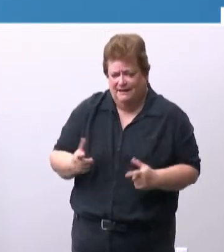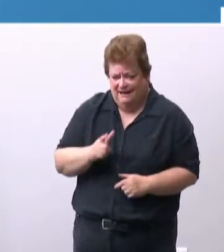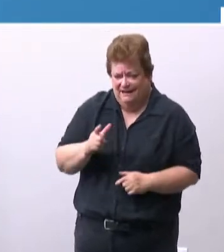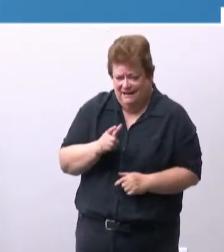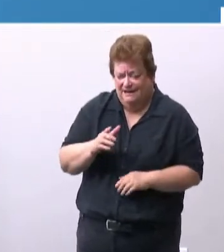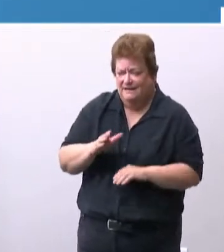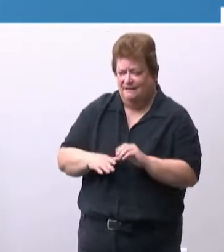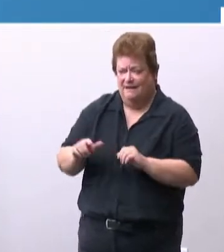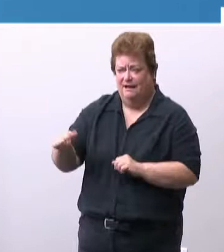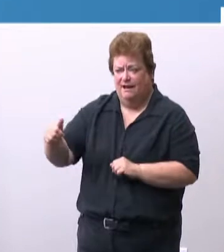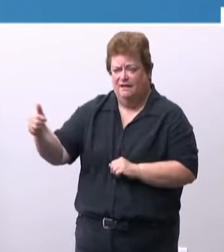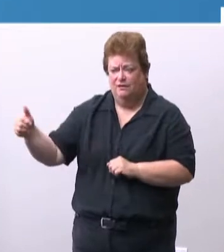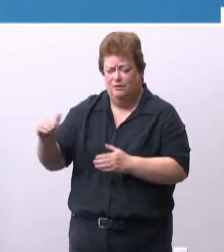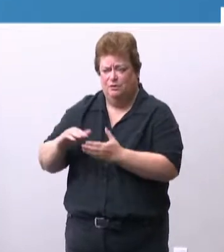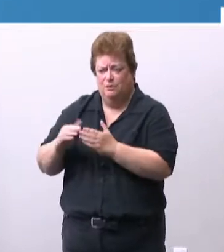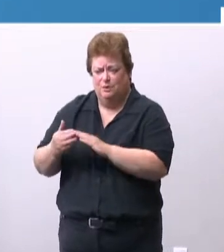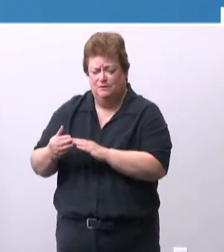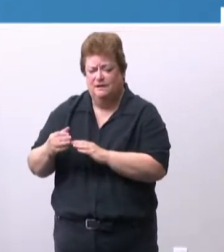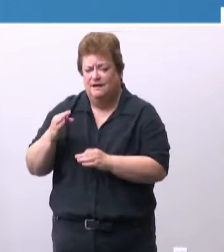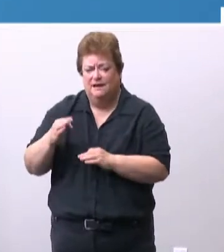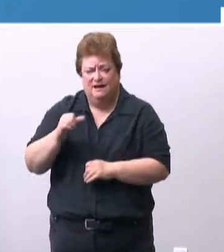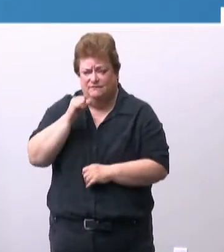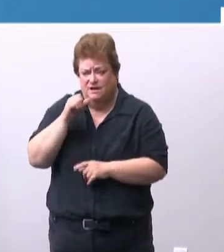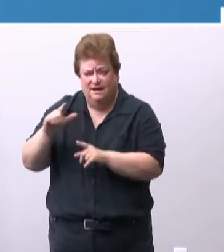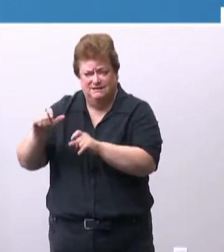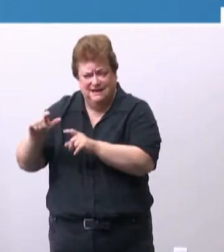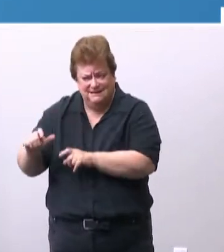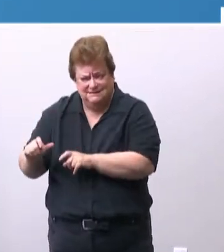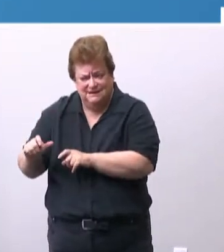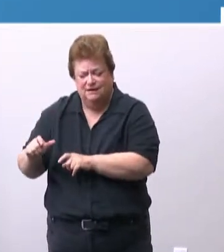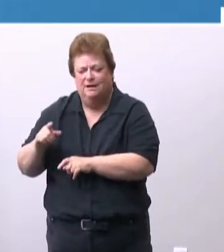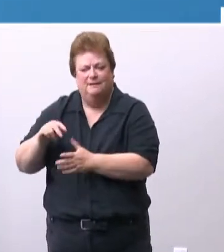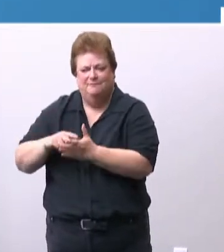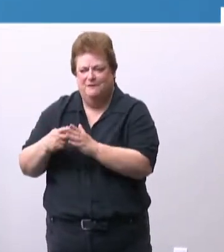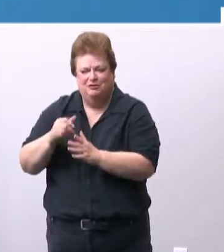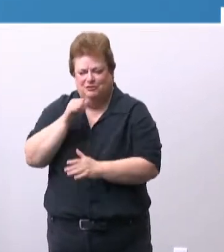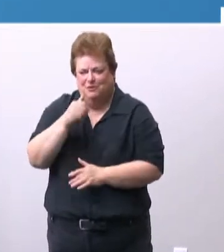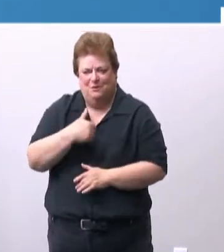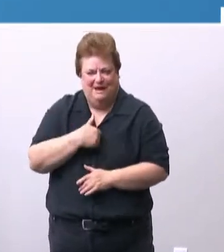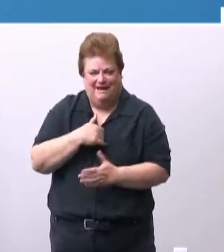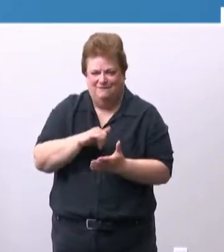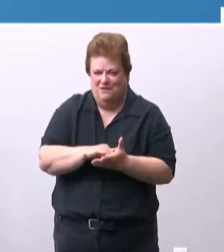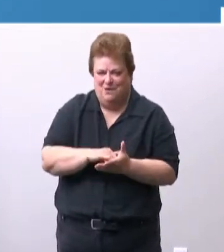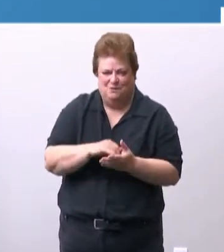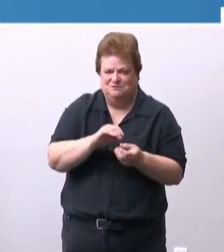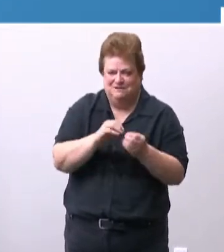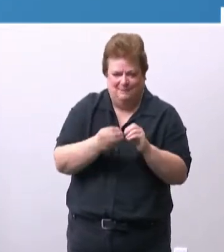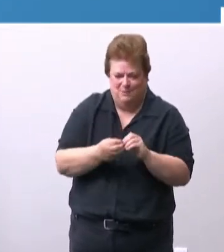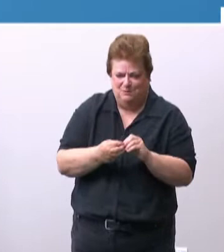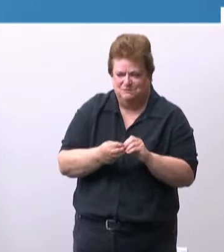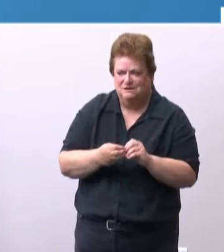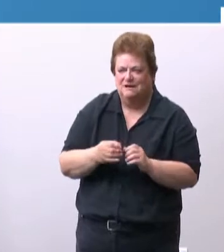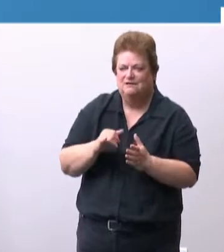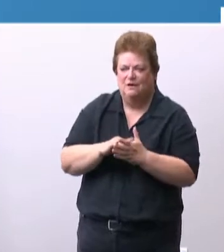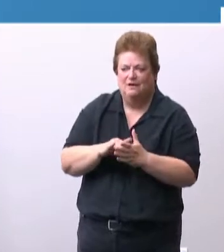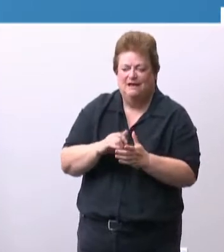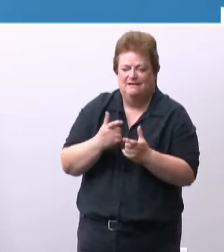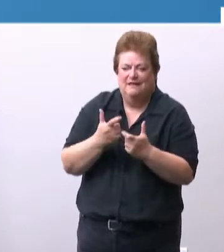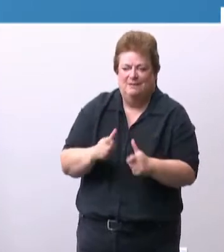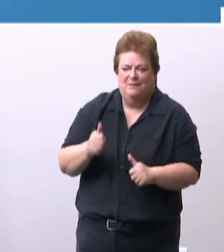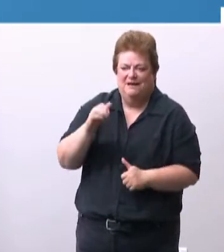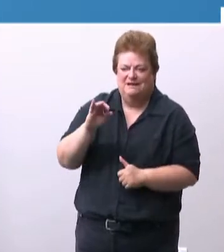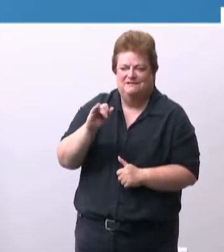those communities. So if you're not testing, you don't have cases. And so those are two of the biggest